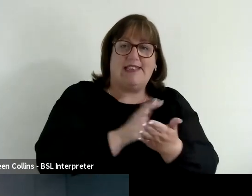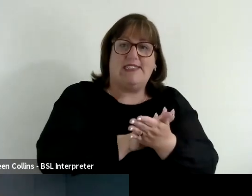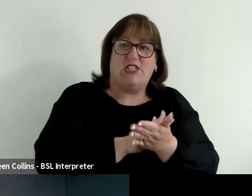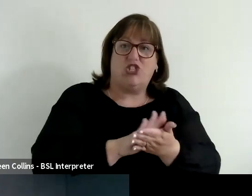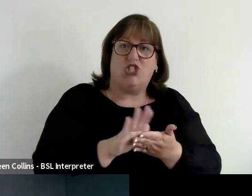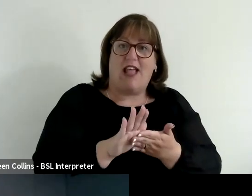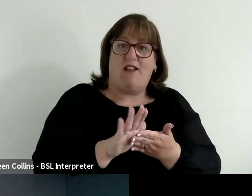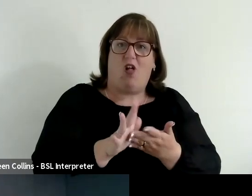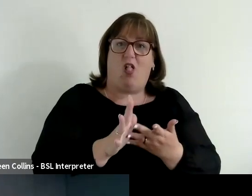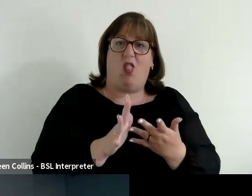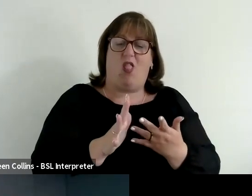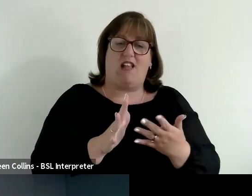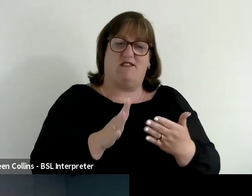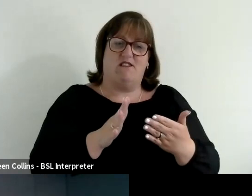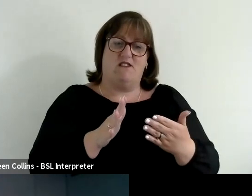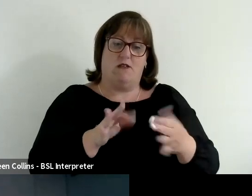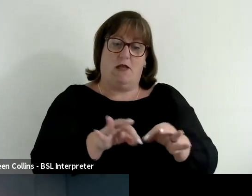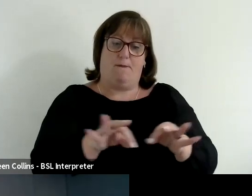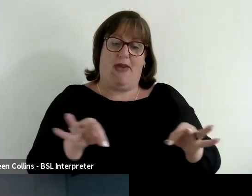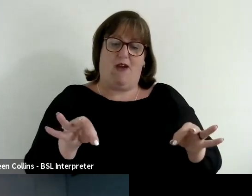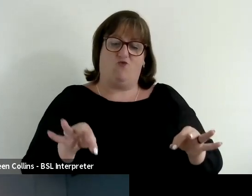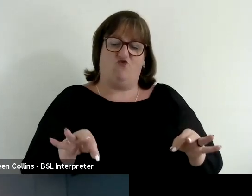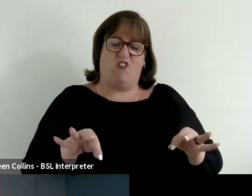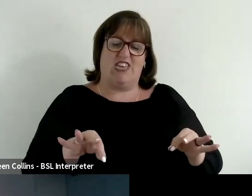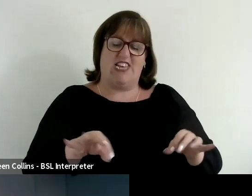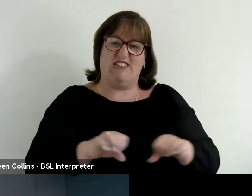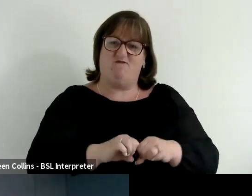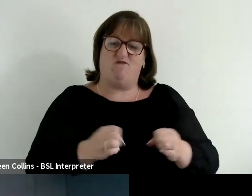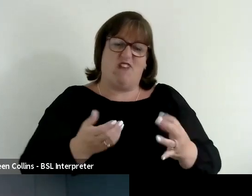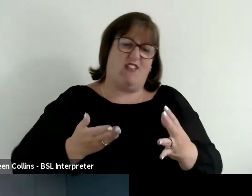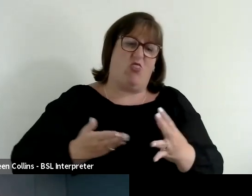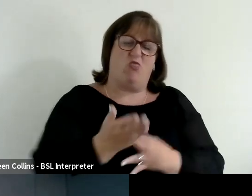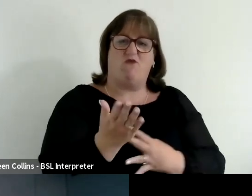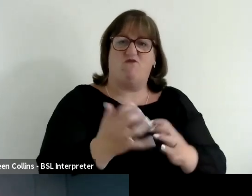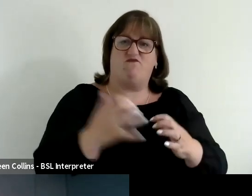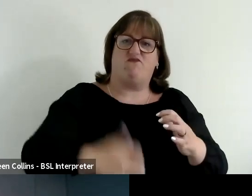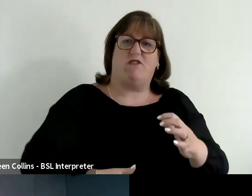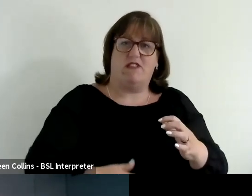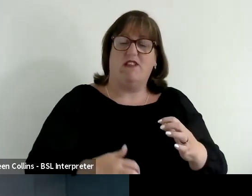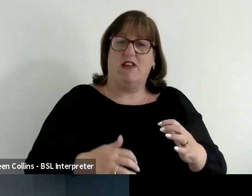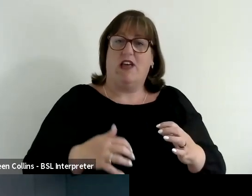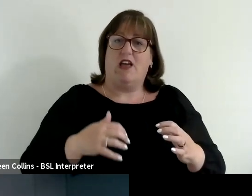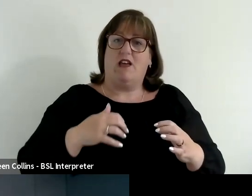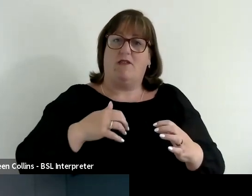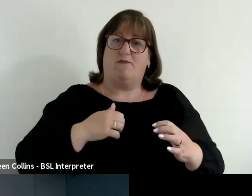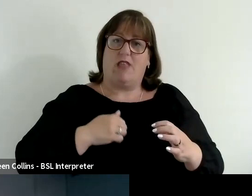guess, pushes boundaries, and our sponsorship of the Paralympics is the highlight of our